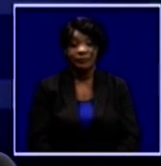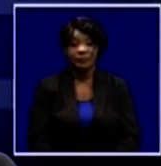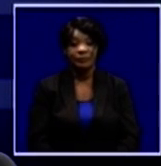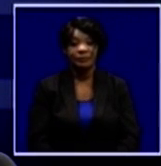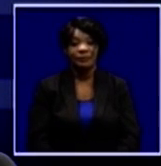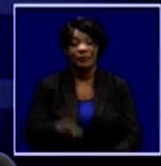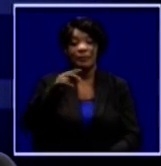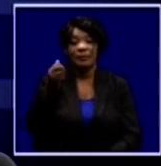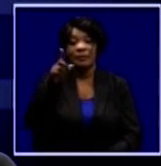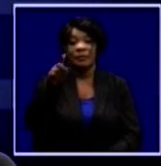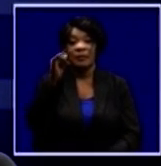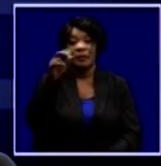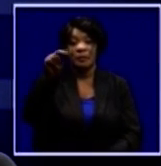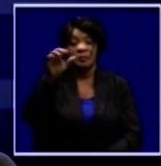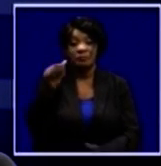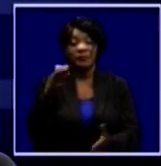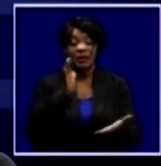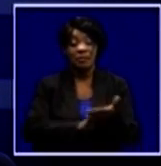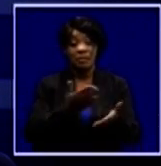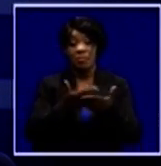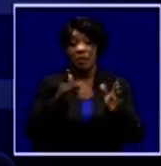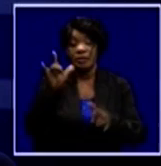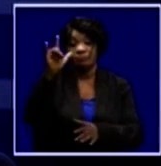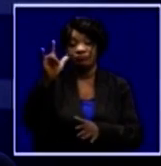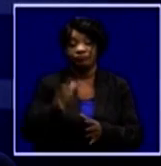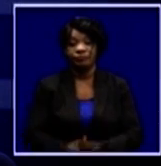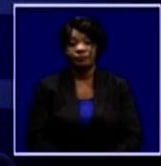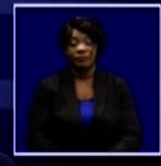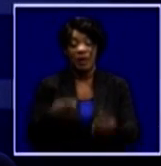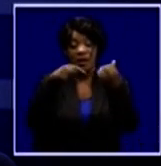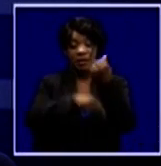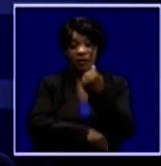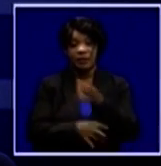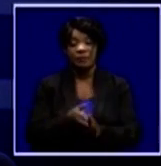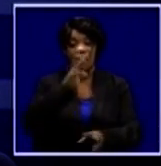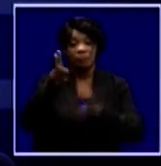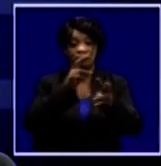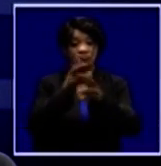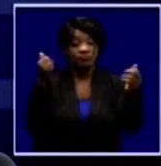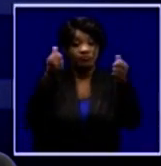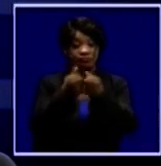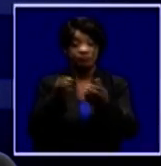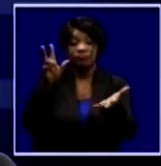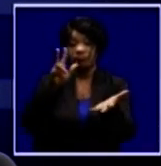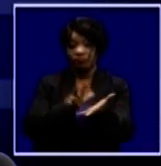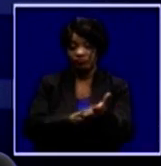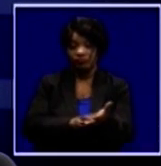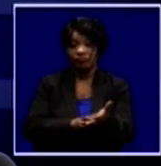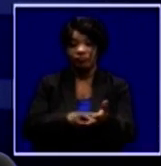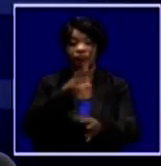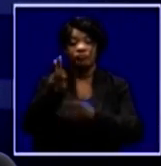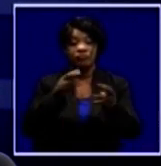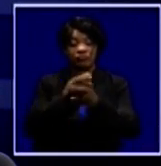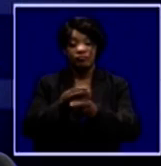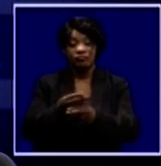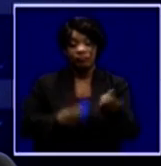I'm Paxina Hankang and our sign language caster is Lavnis Chupa. For details, the World Bank has reaffirmed its support towards